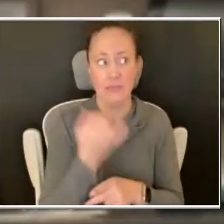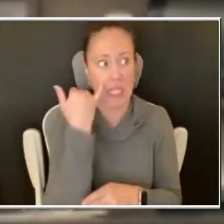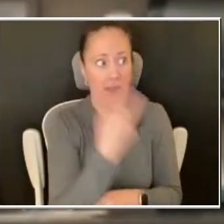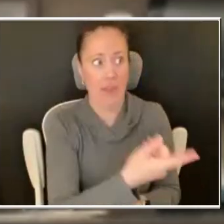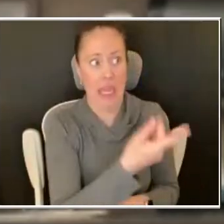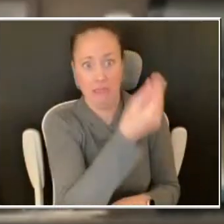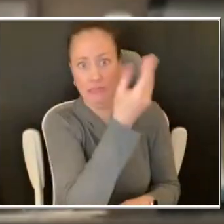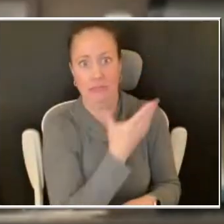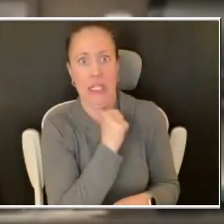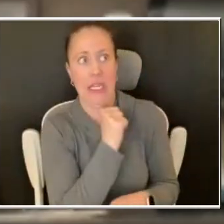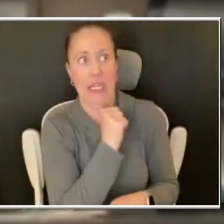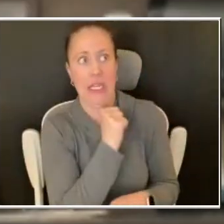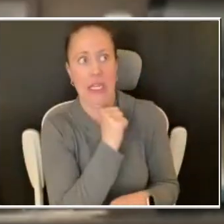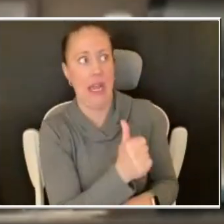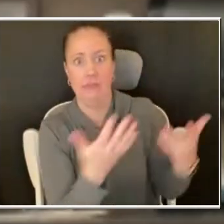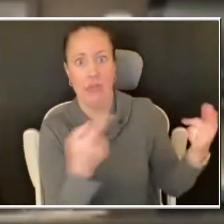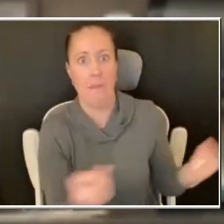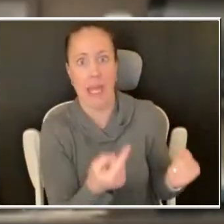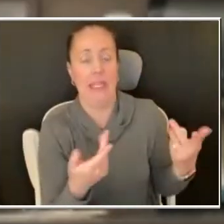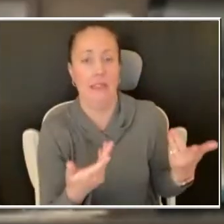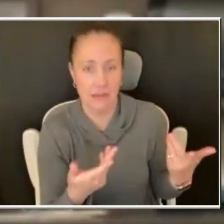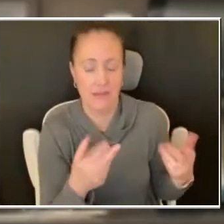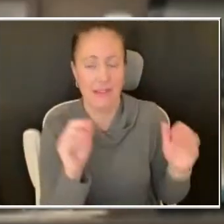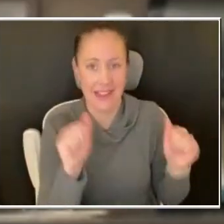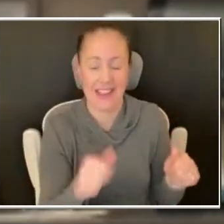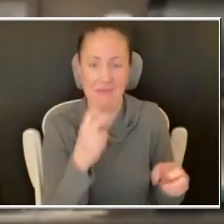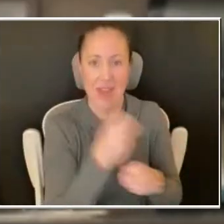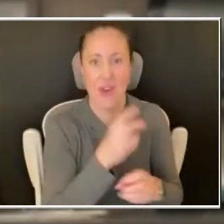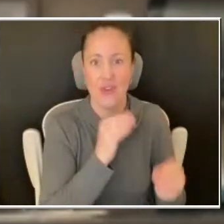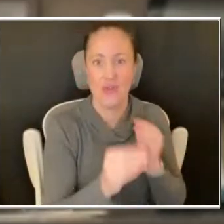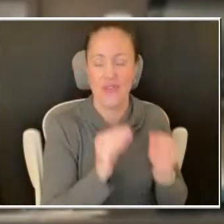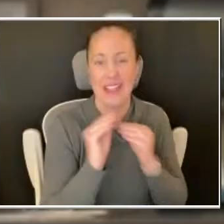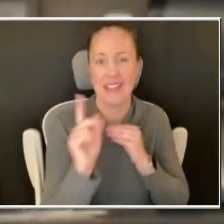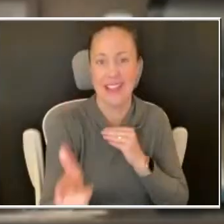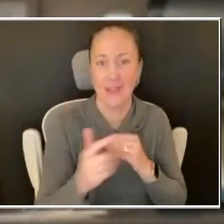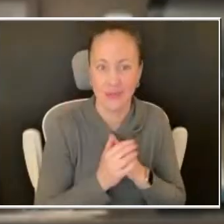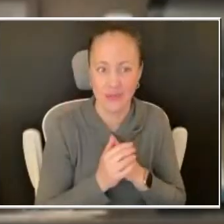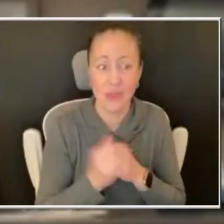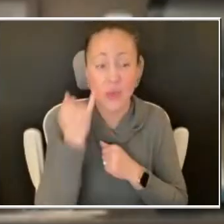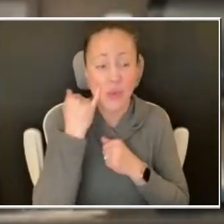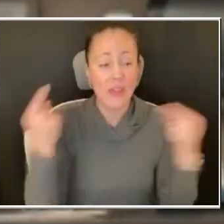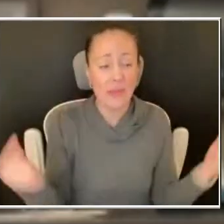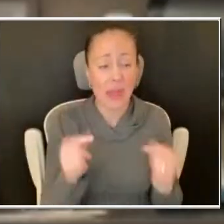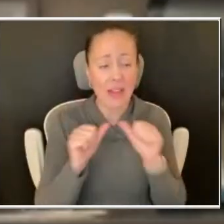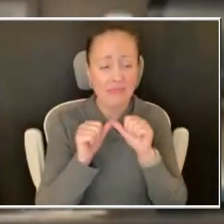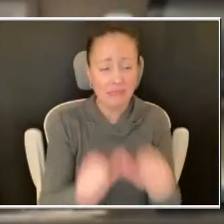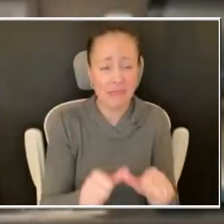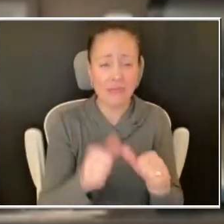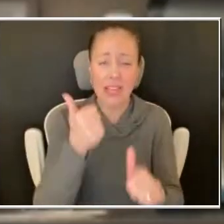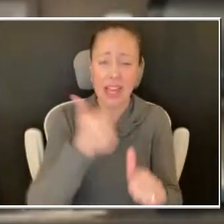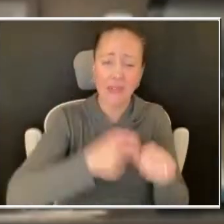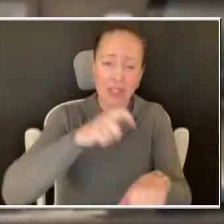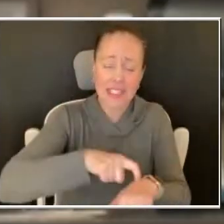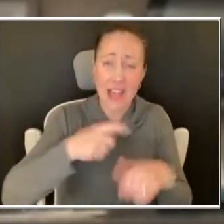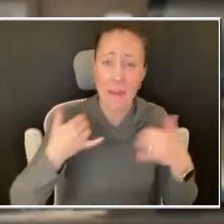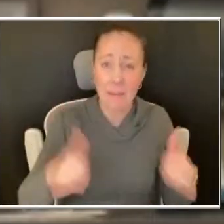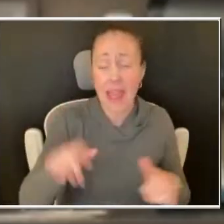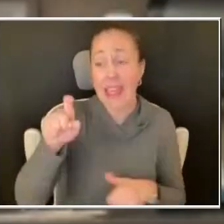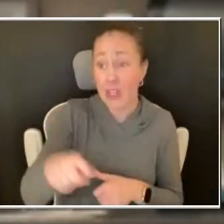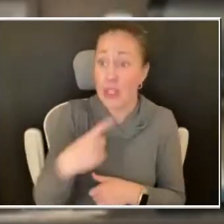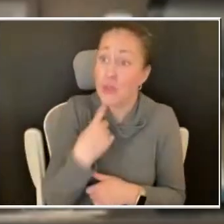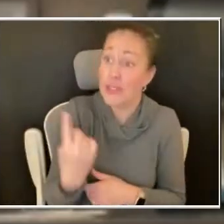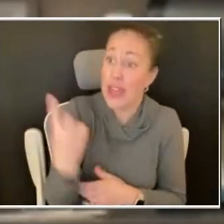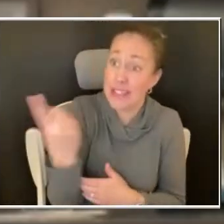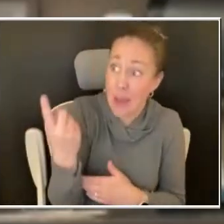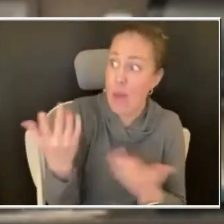pain. So I would tell all young athletes that if they have continued pain that hurts every time they play, they just need to tell someone, probably have it investigated